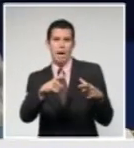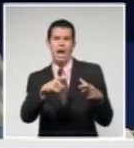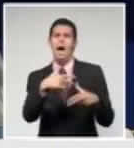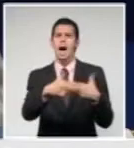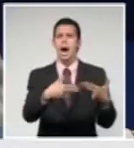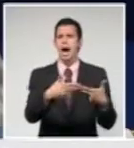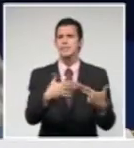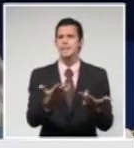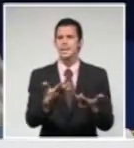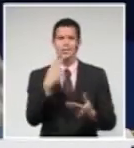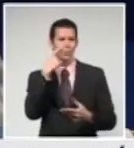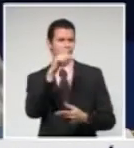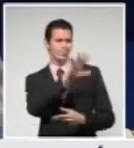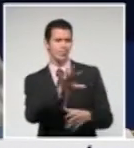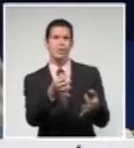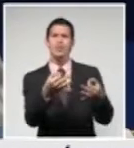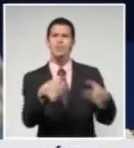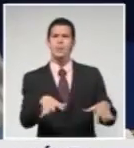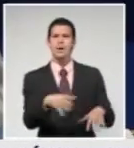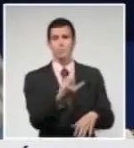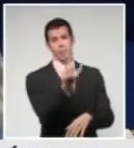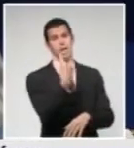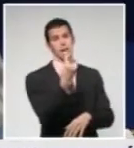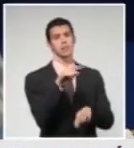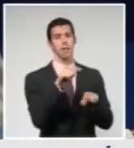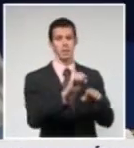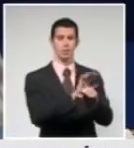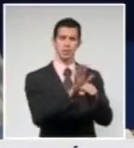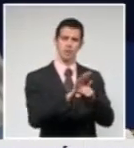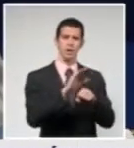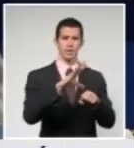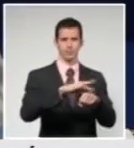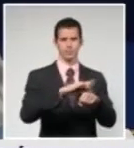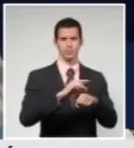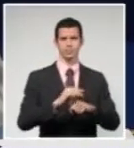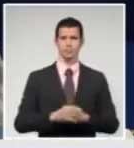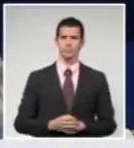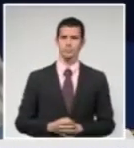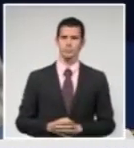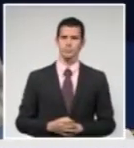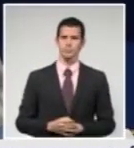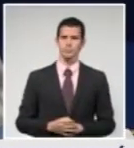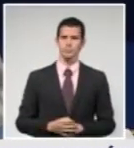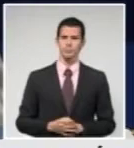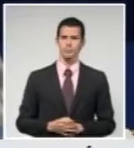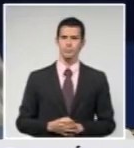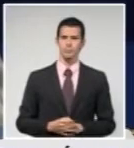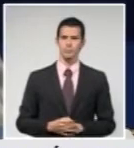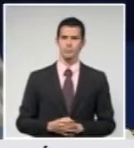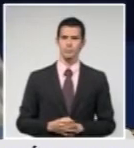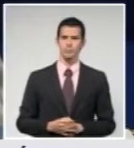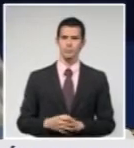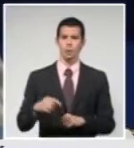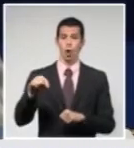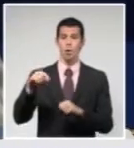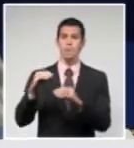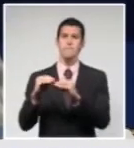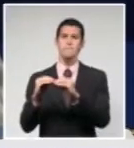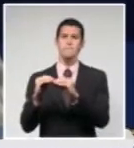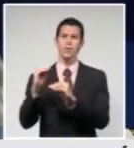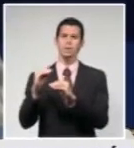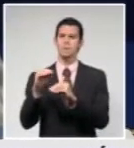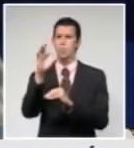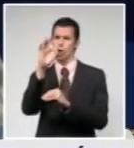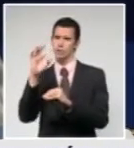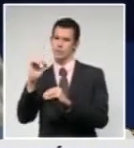Meanwhile, 3 people to have tested positive for COVID-19 yesterday are between 40 and 59 years of